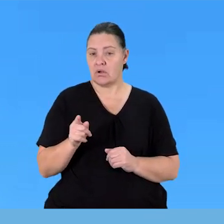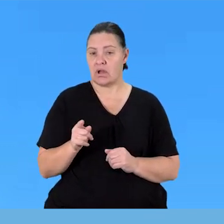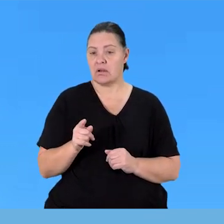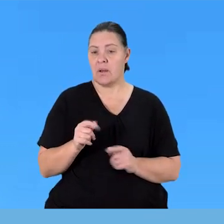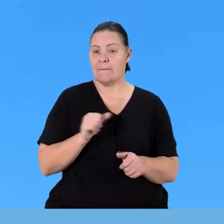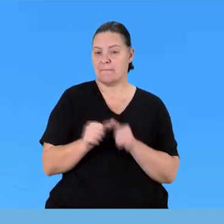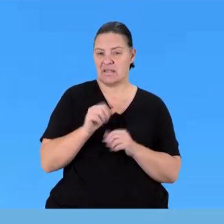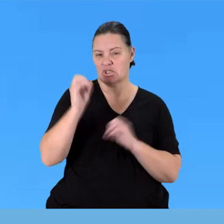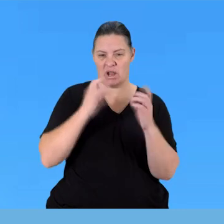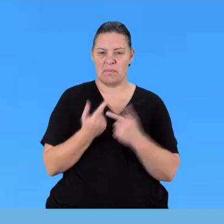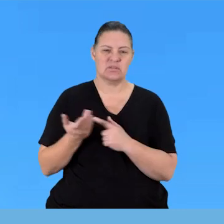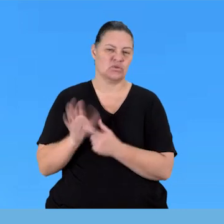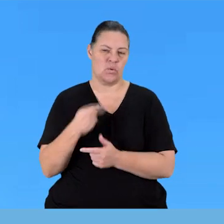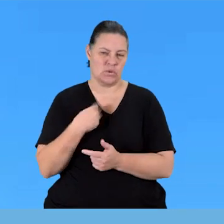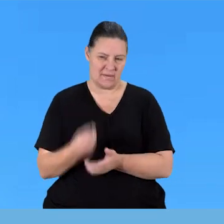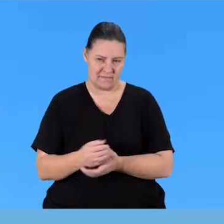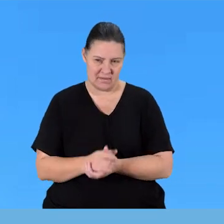circles to show what we have.